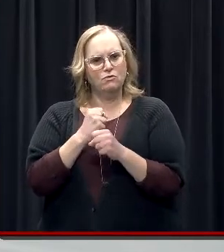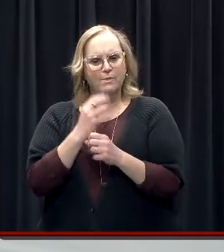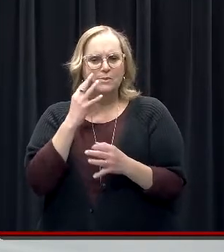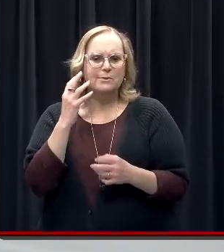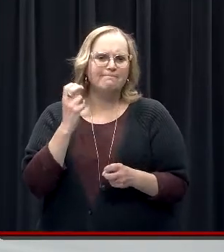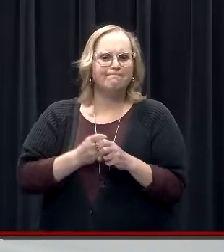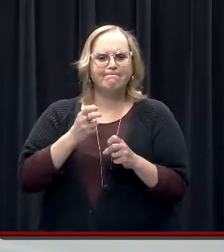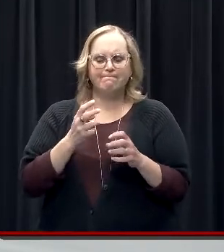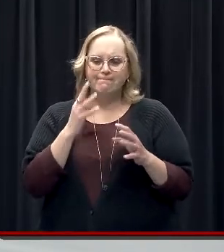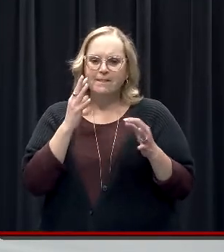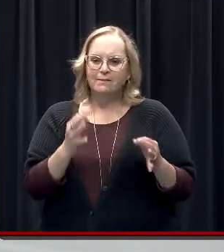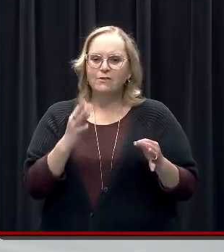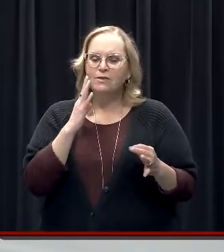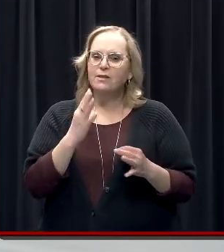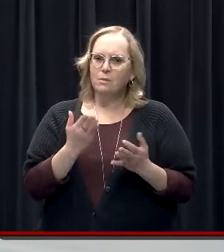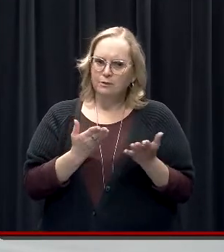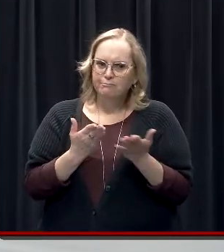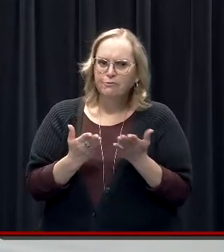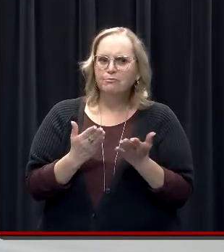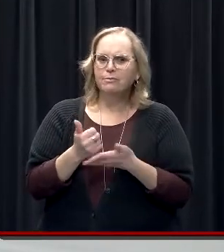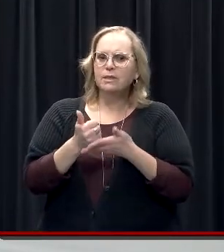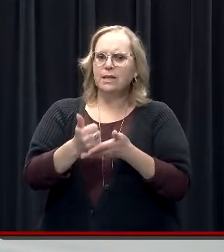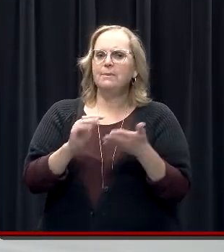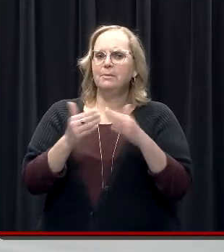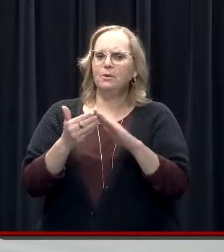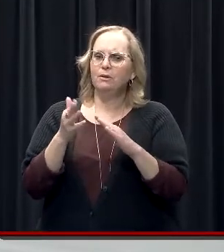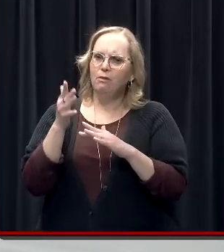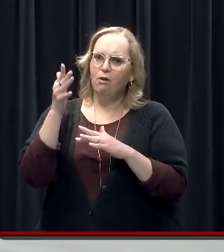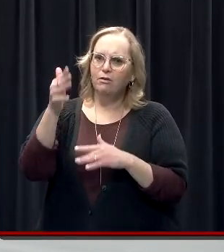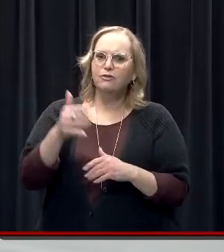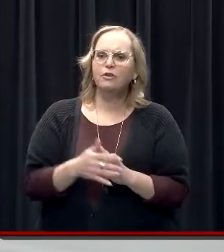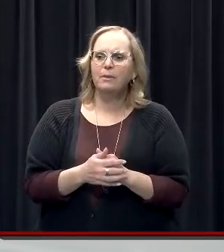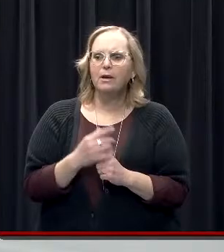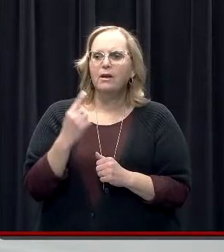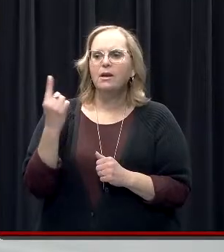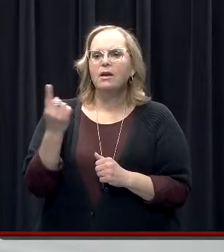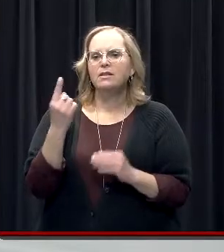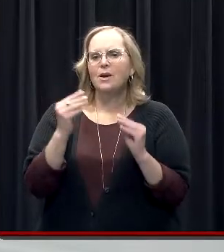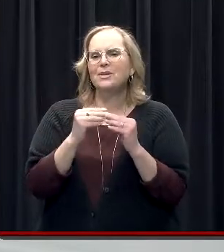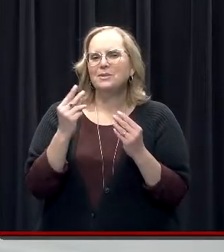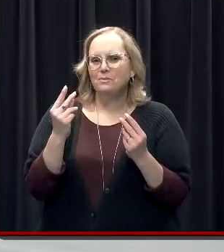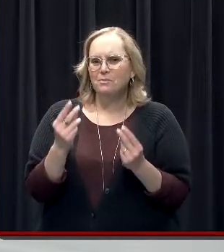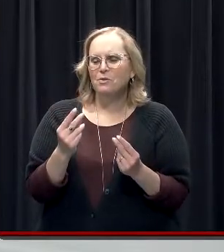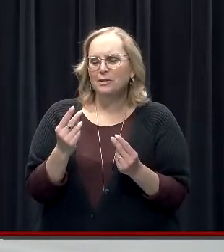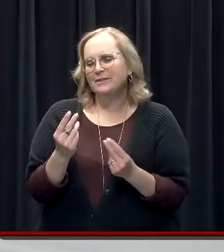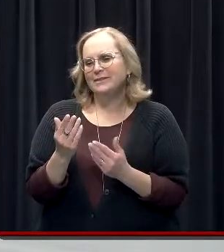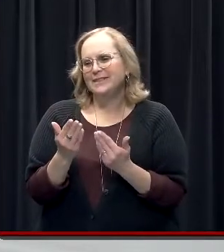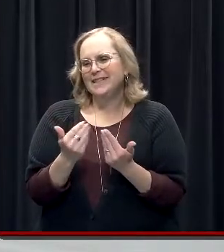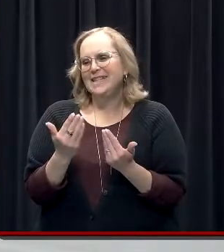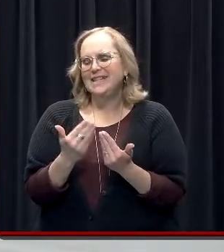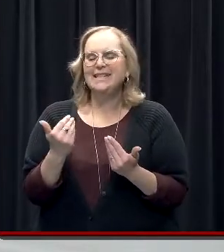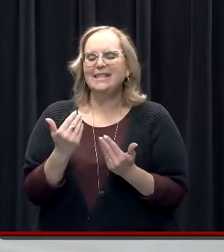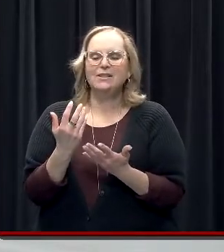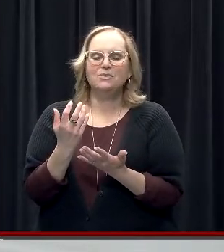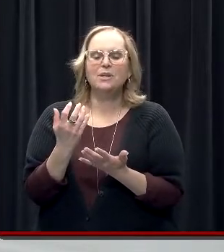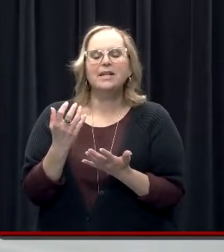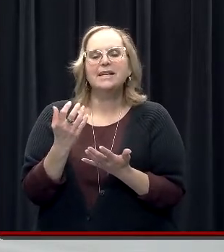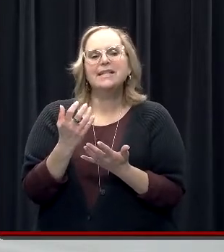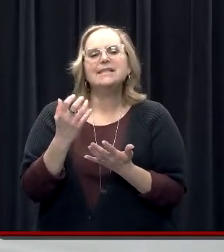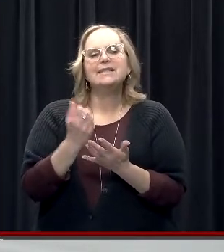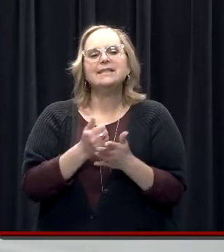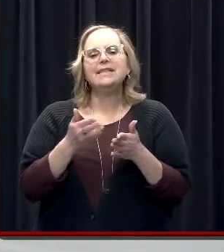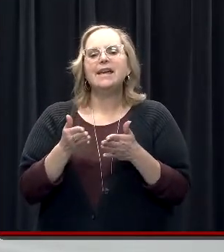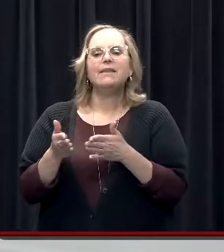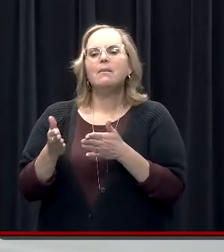our community long term. It's always easier to take the route of no resistance and,